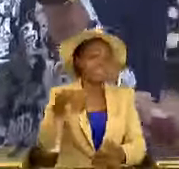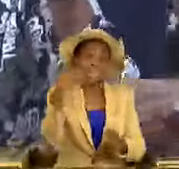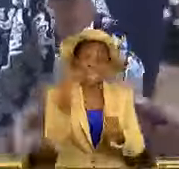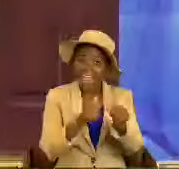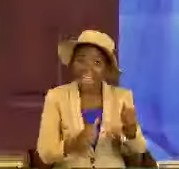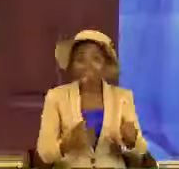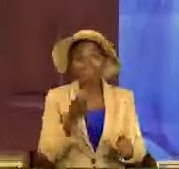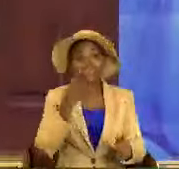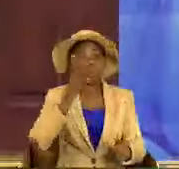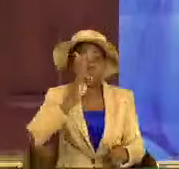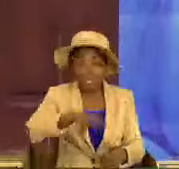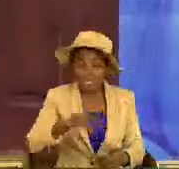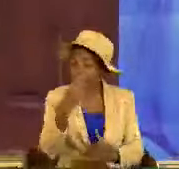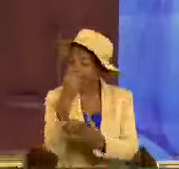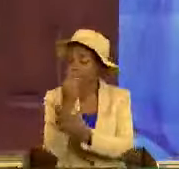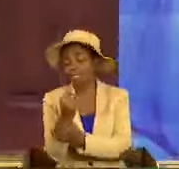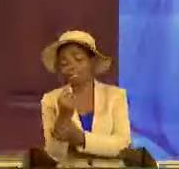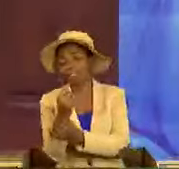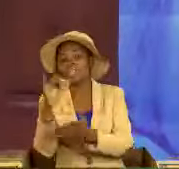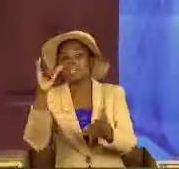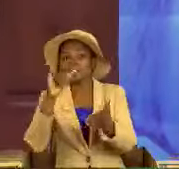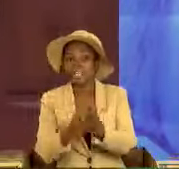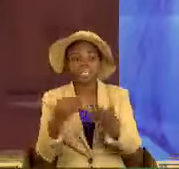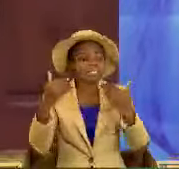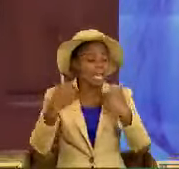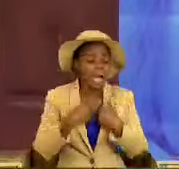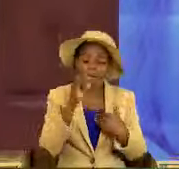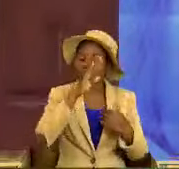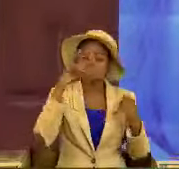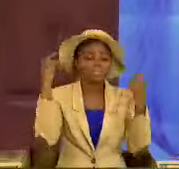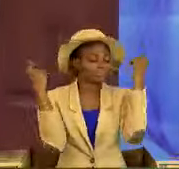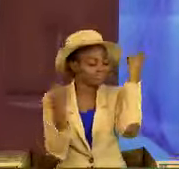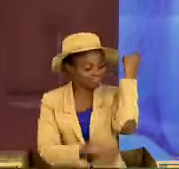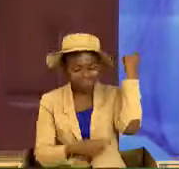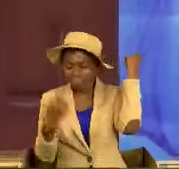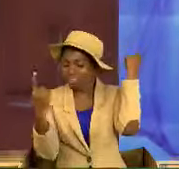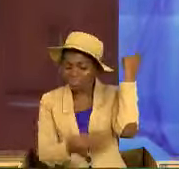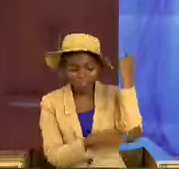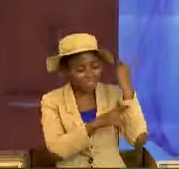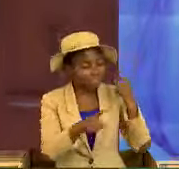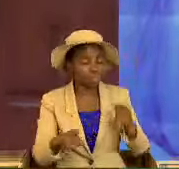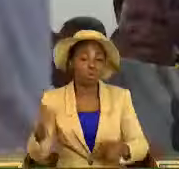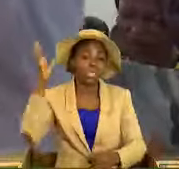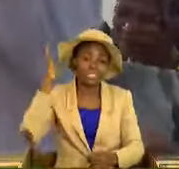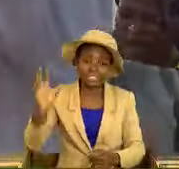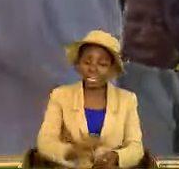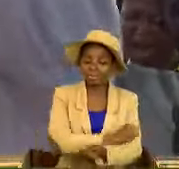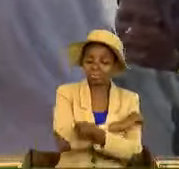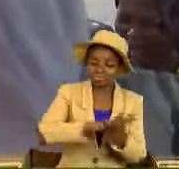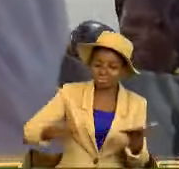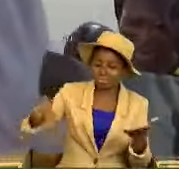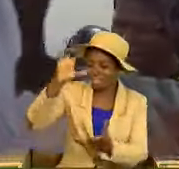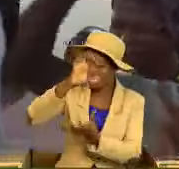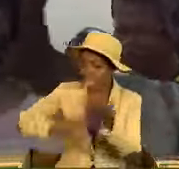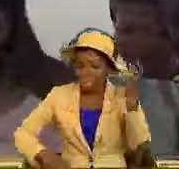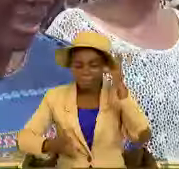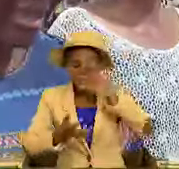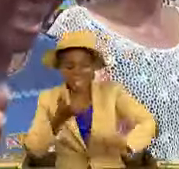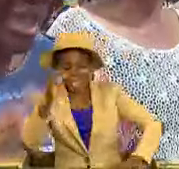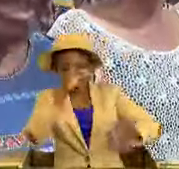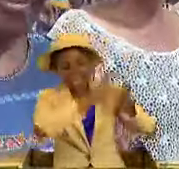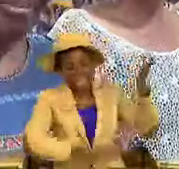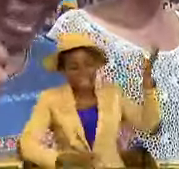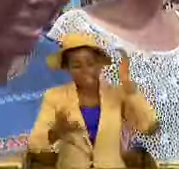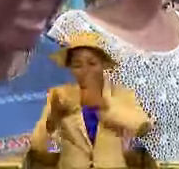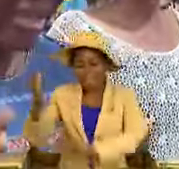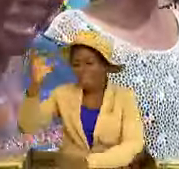Wicked hand that has been afflicting you shall We Shall We Shall